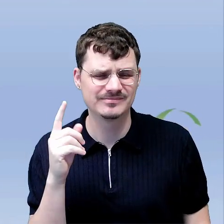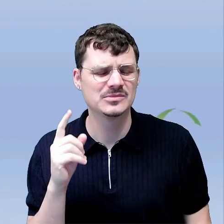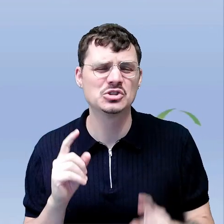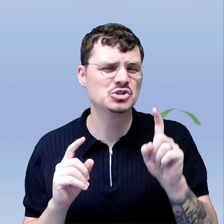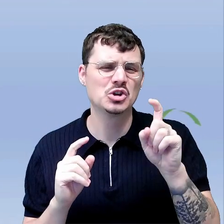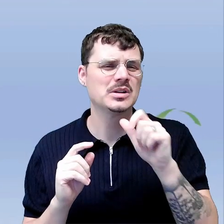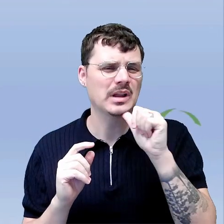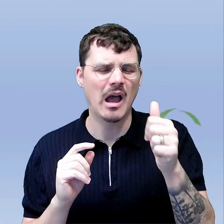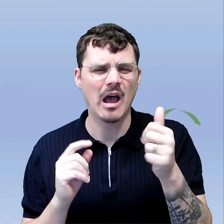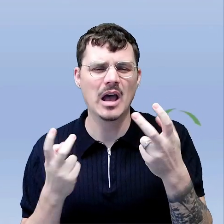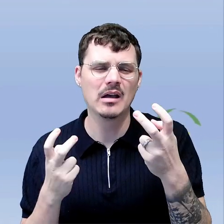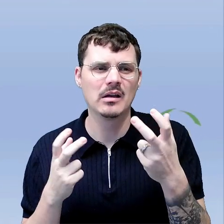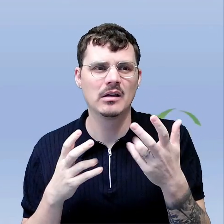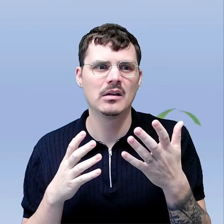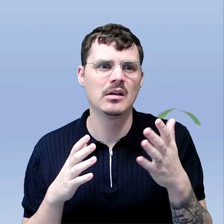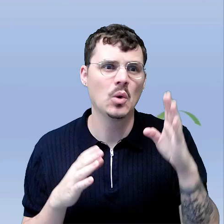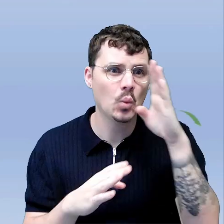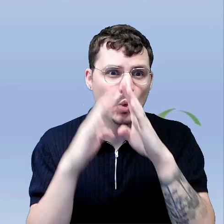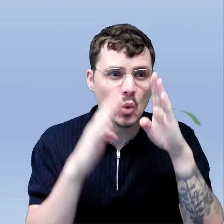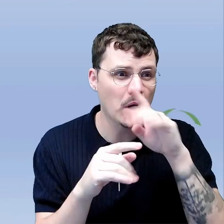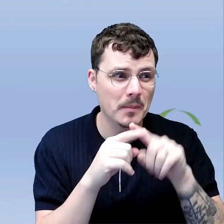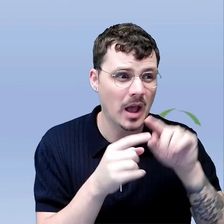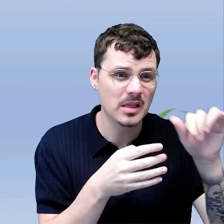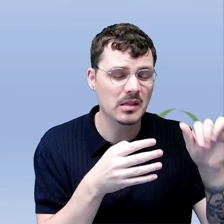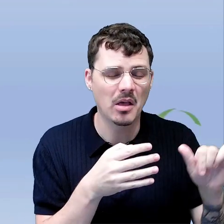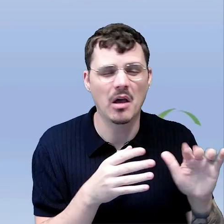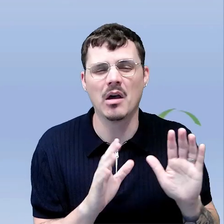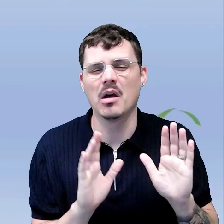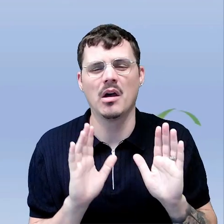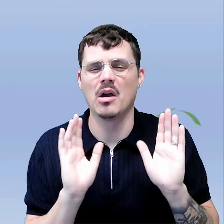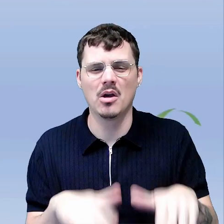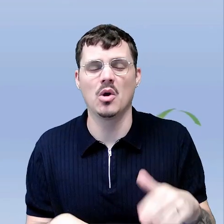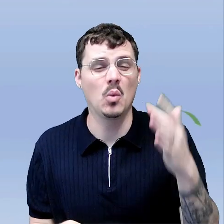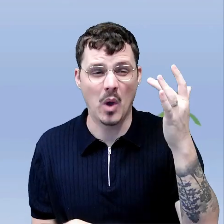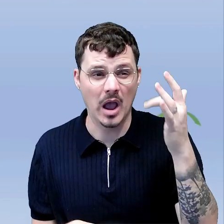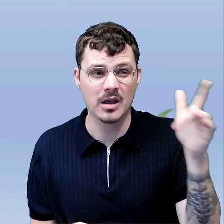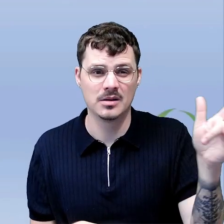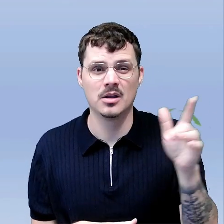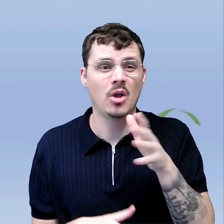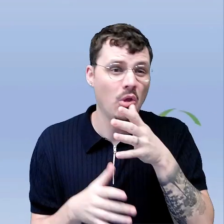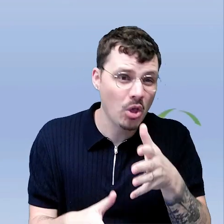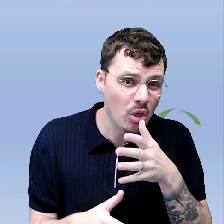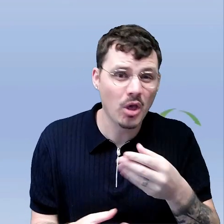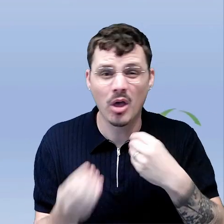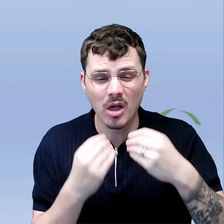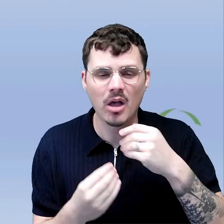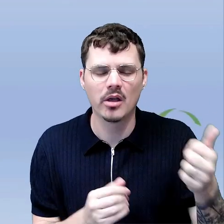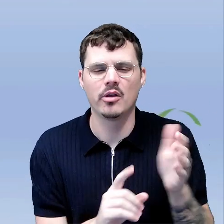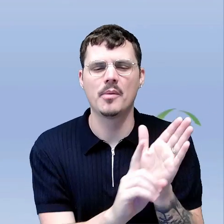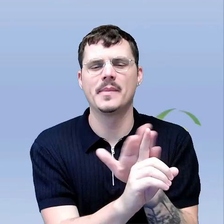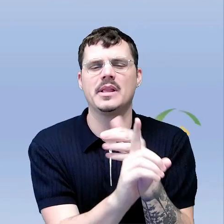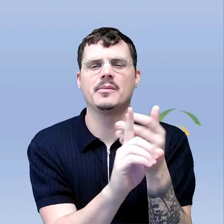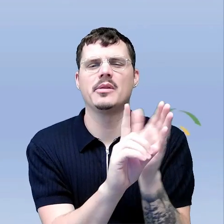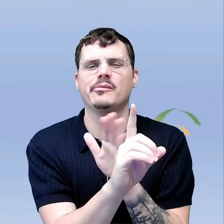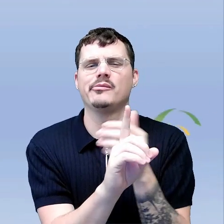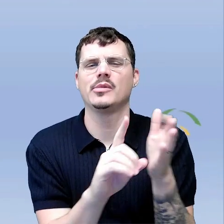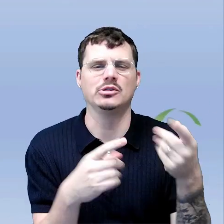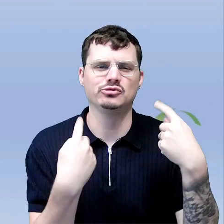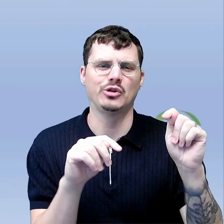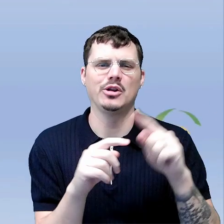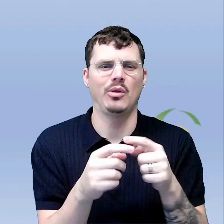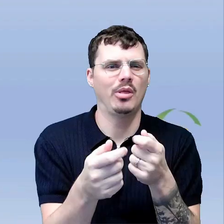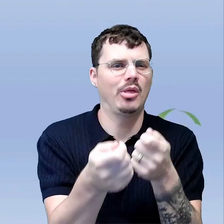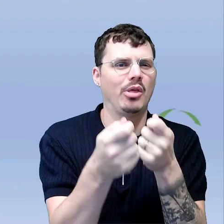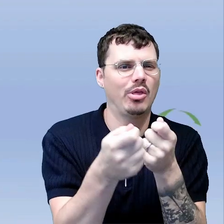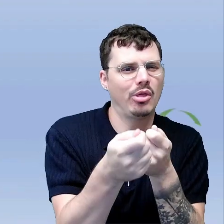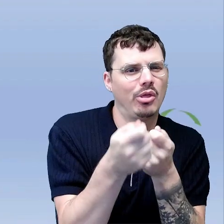give in to worrying about that, that it was all just manipulation. He's just trying to jerk